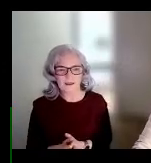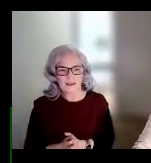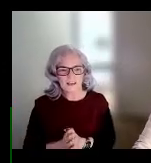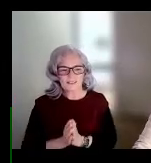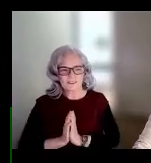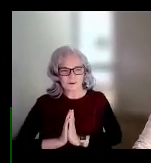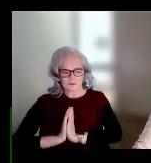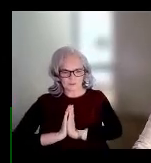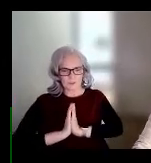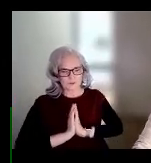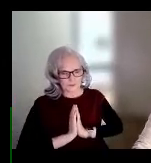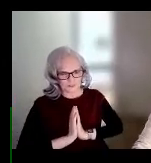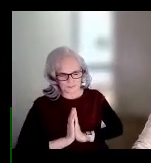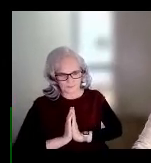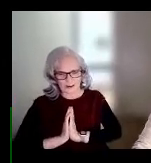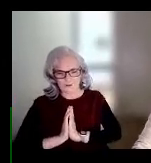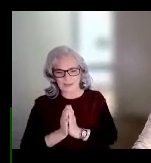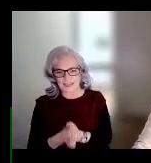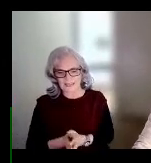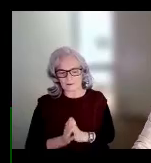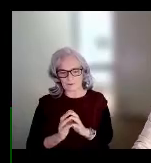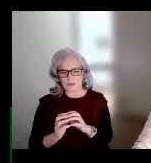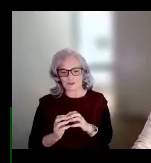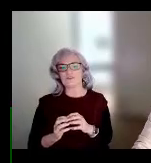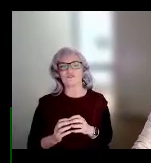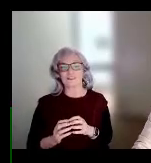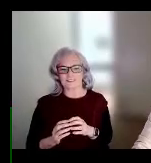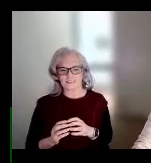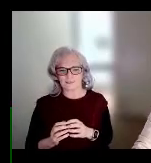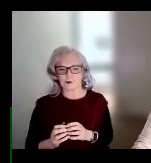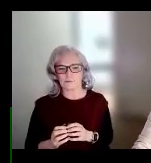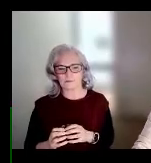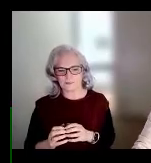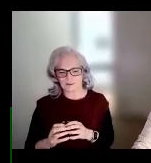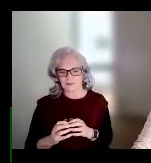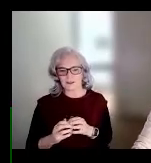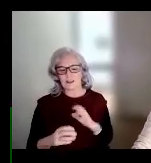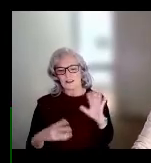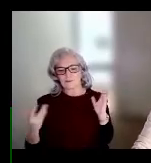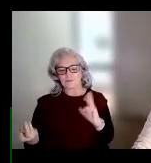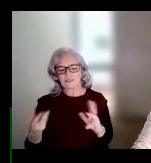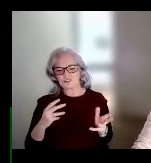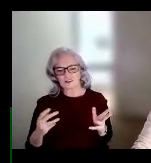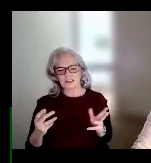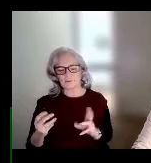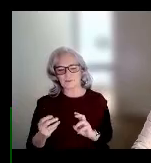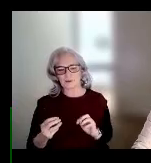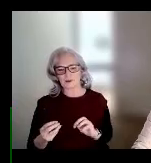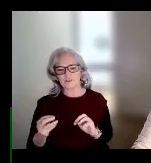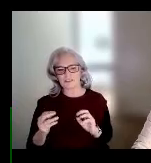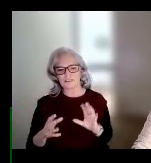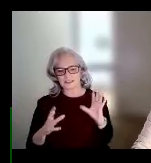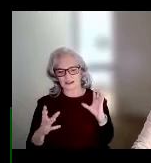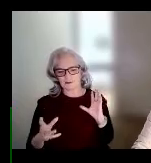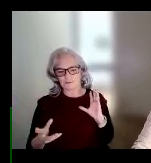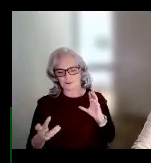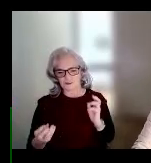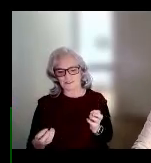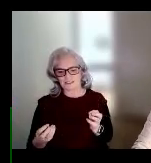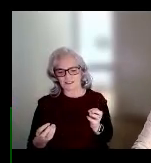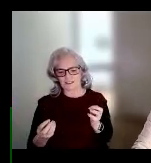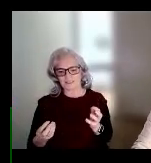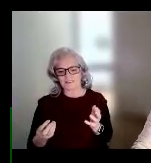ways. So solutions, where are we heading? What are we going to do to fix these problems? So we'll be touching on a couple of projects that